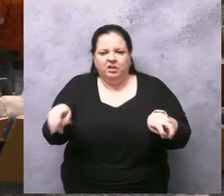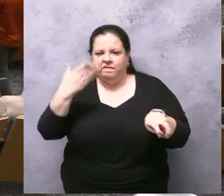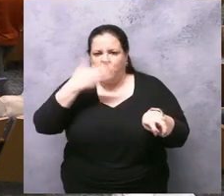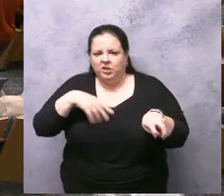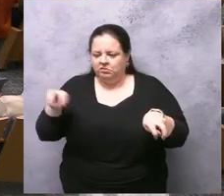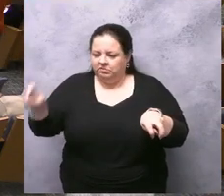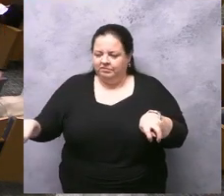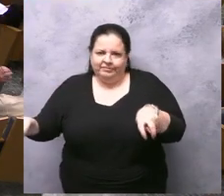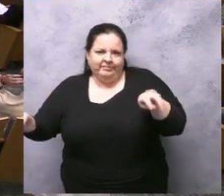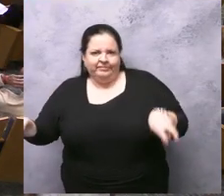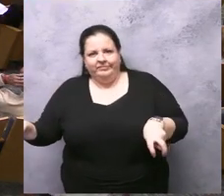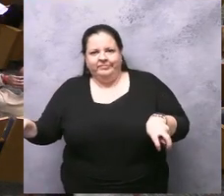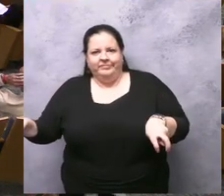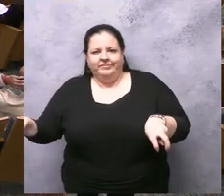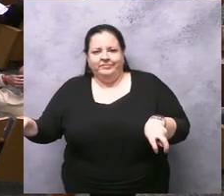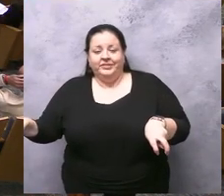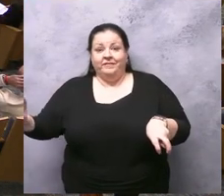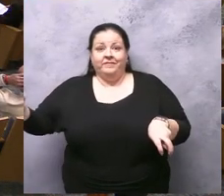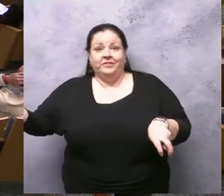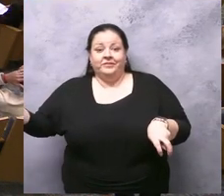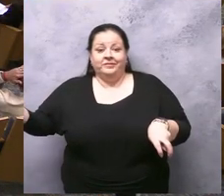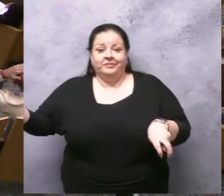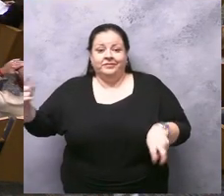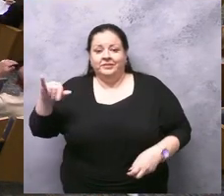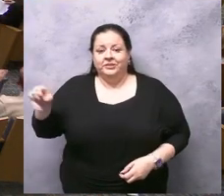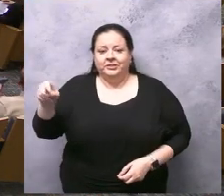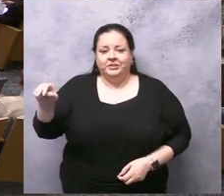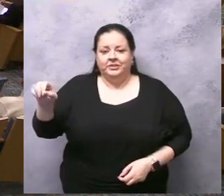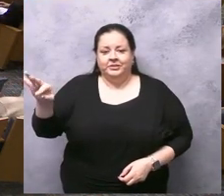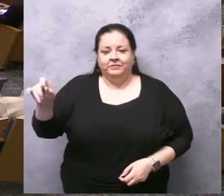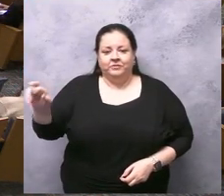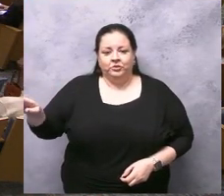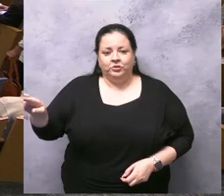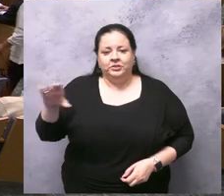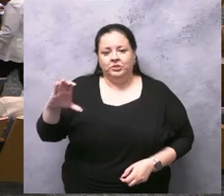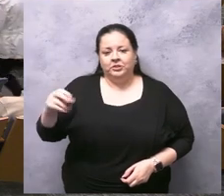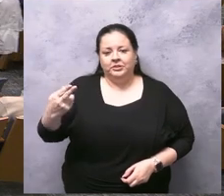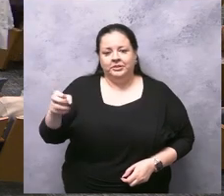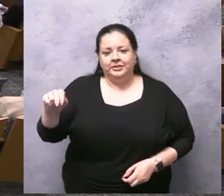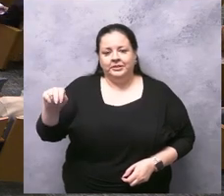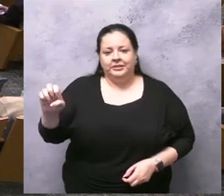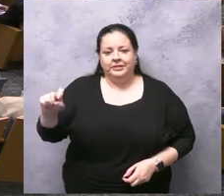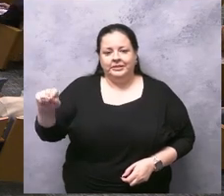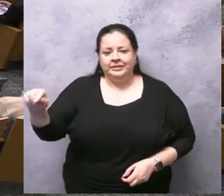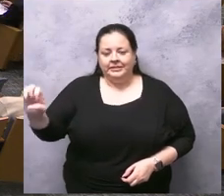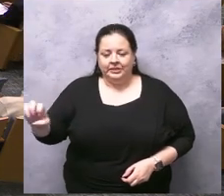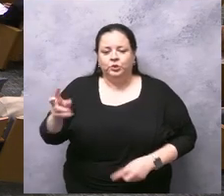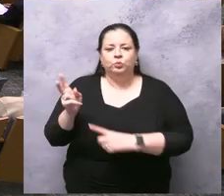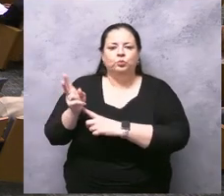front row. Our first speaker this evening is Jennifer Chenette. You have 2 minutes.